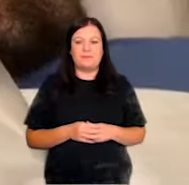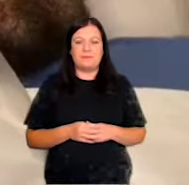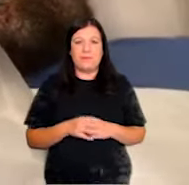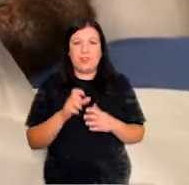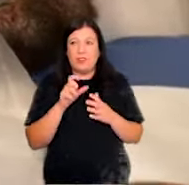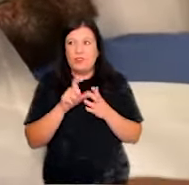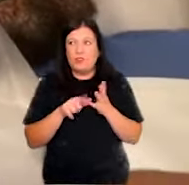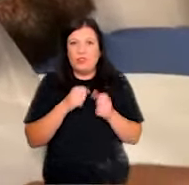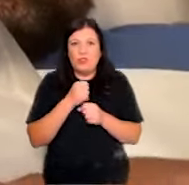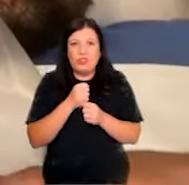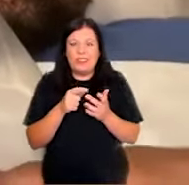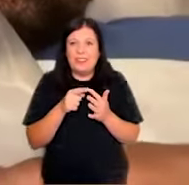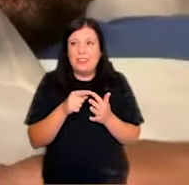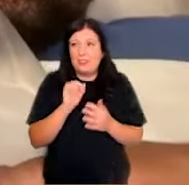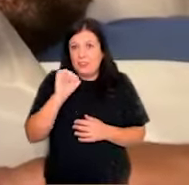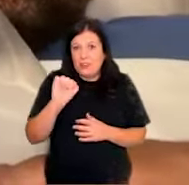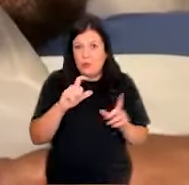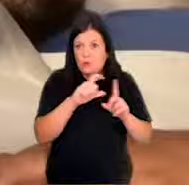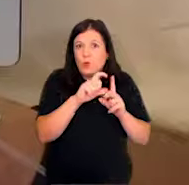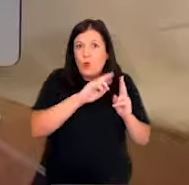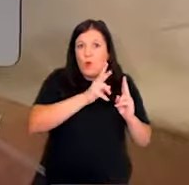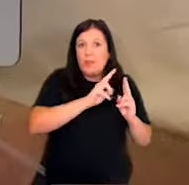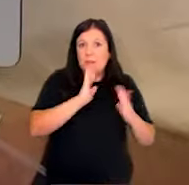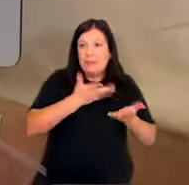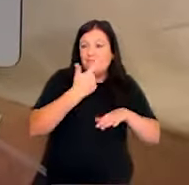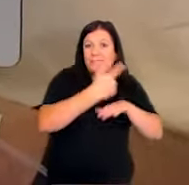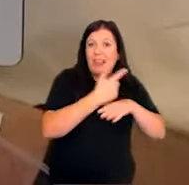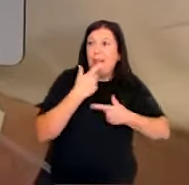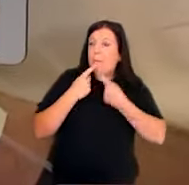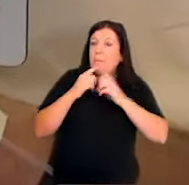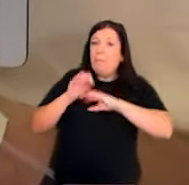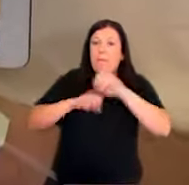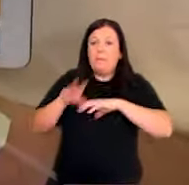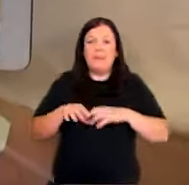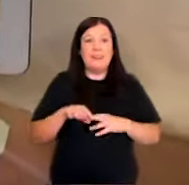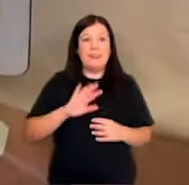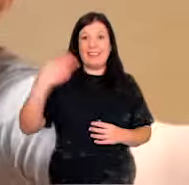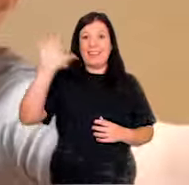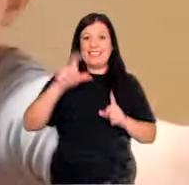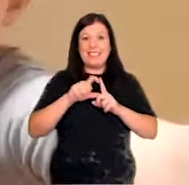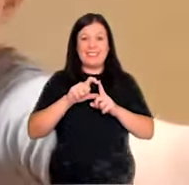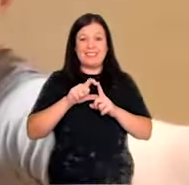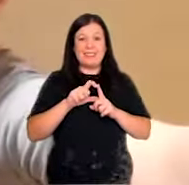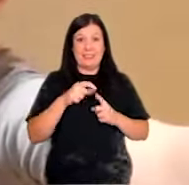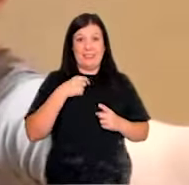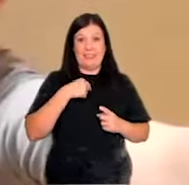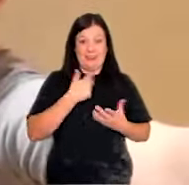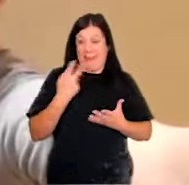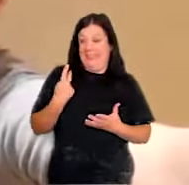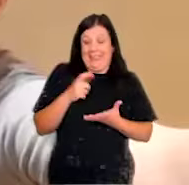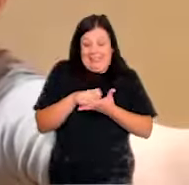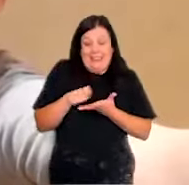Dougie, your two lovely daughters have sent you a message. Hello, Daddy. We've written you a